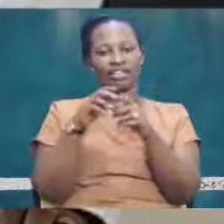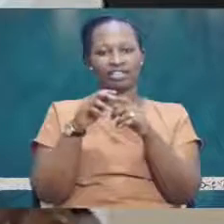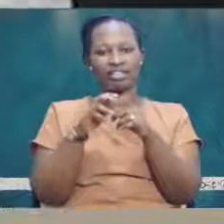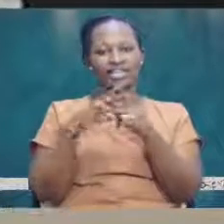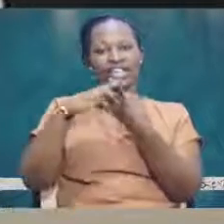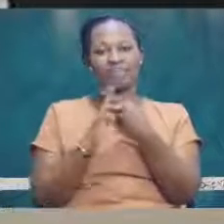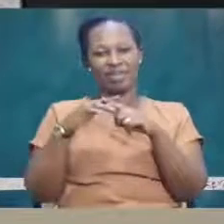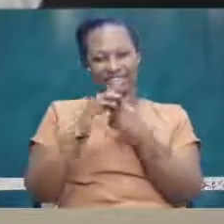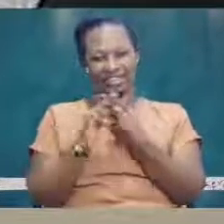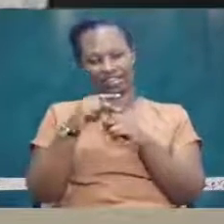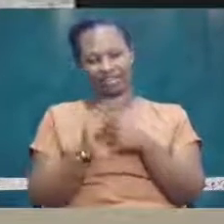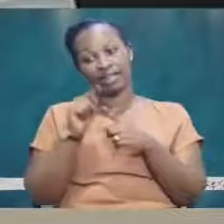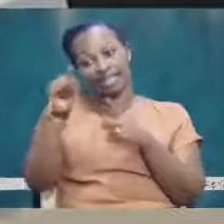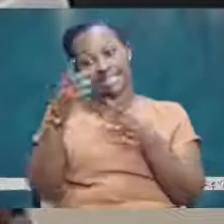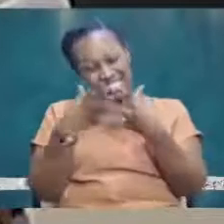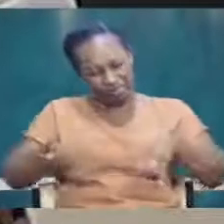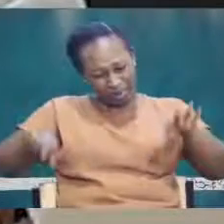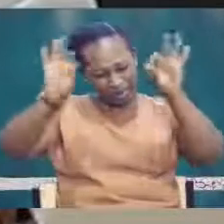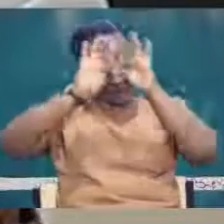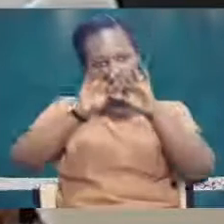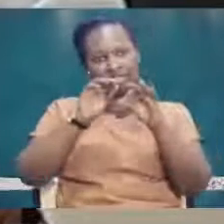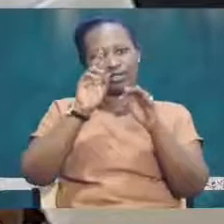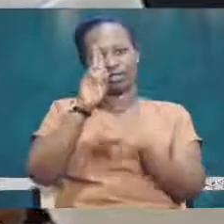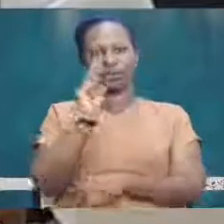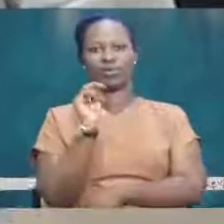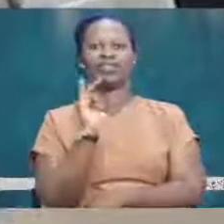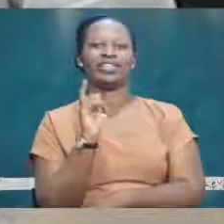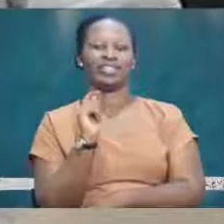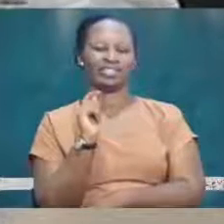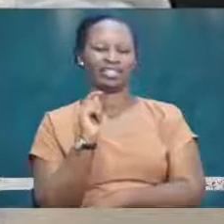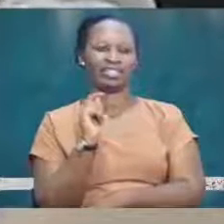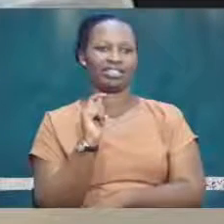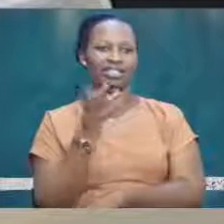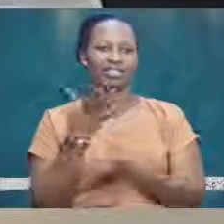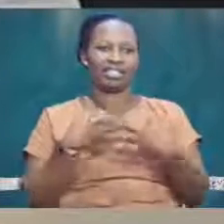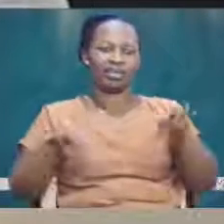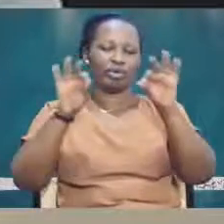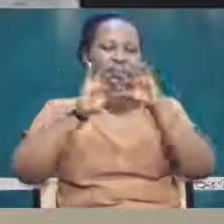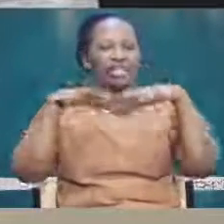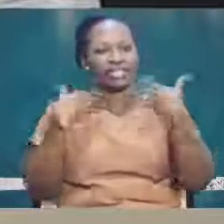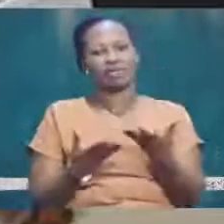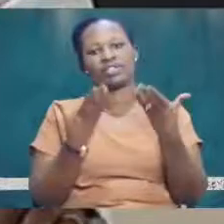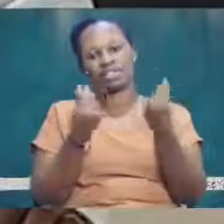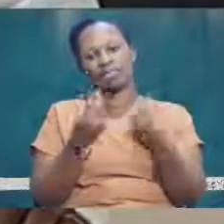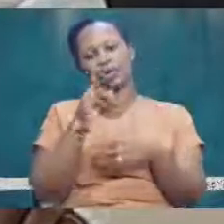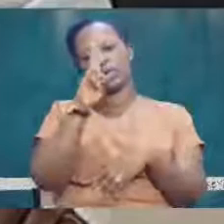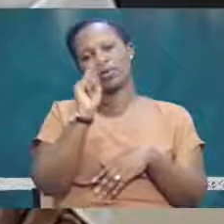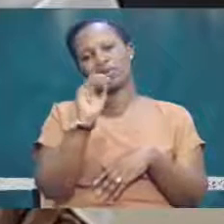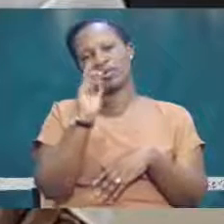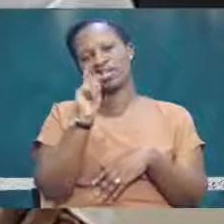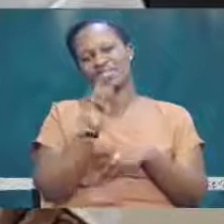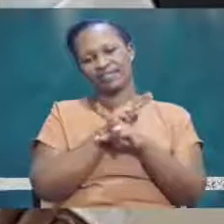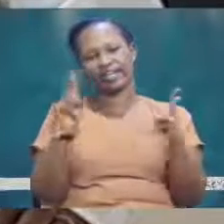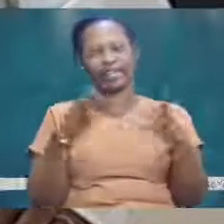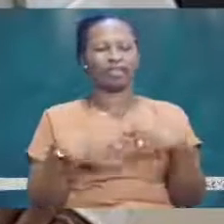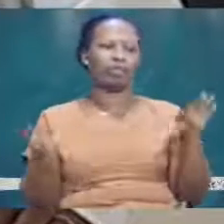means important unit. Okay? The important or the simple units which are very